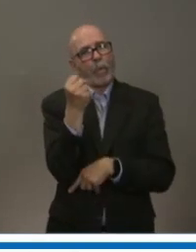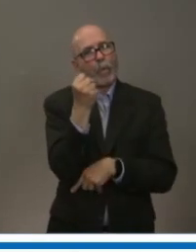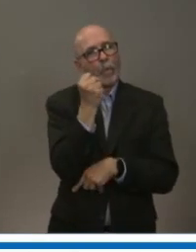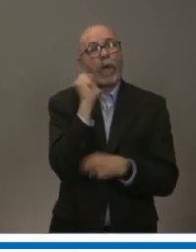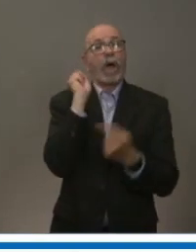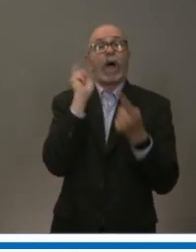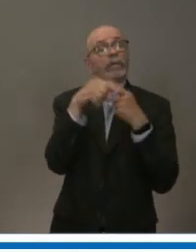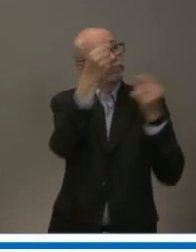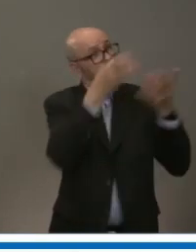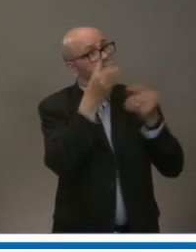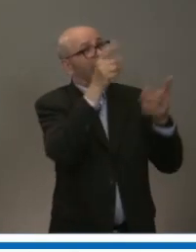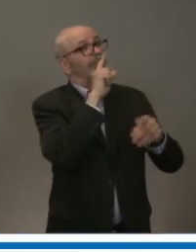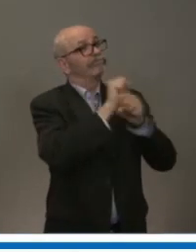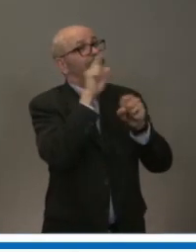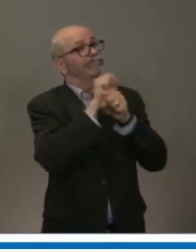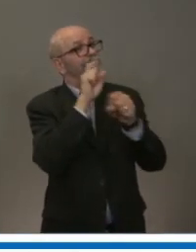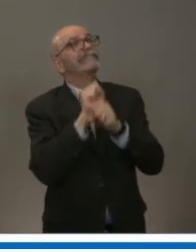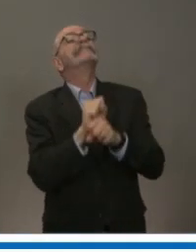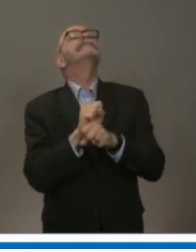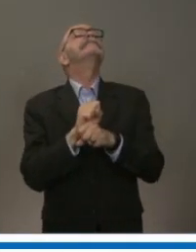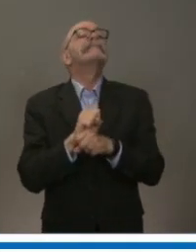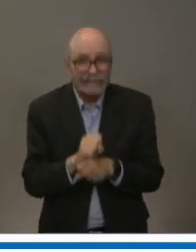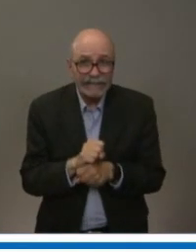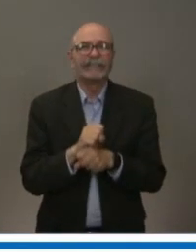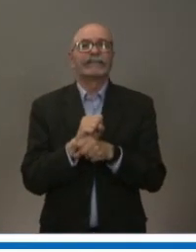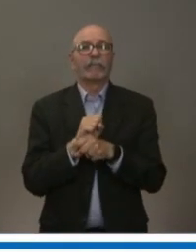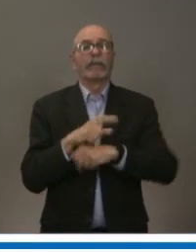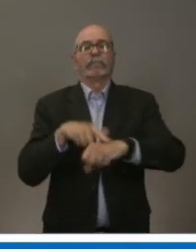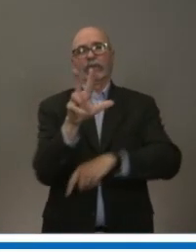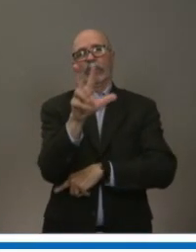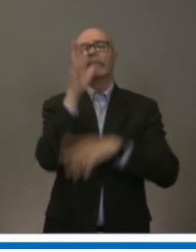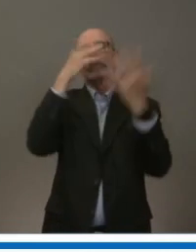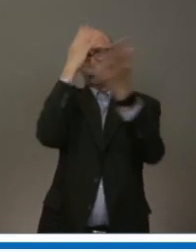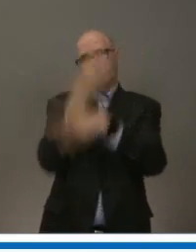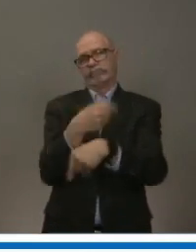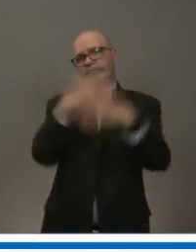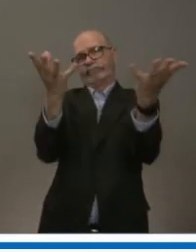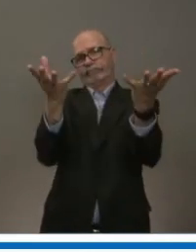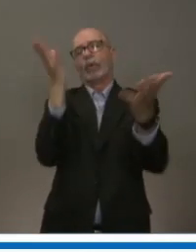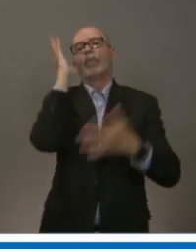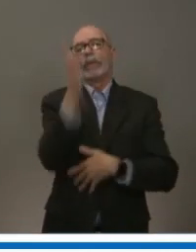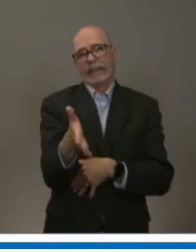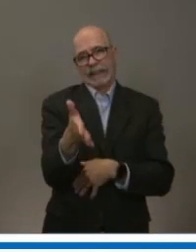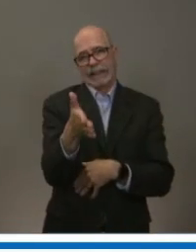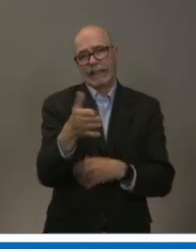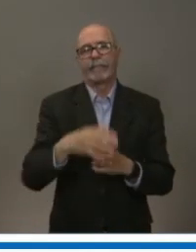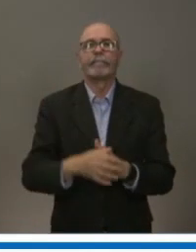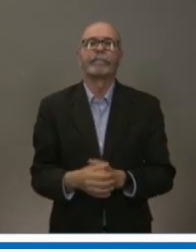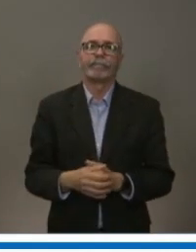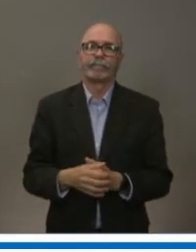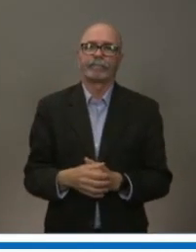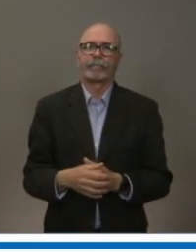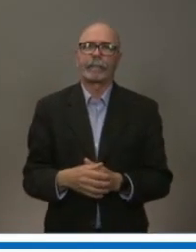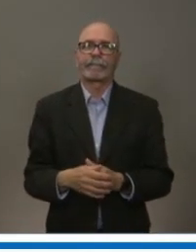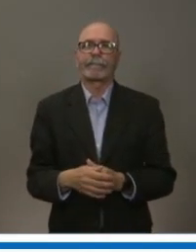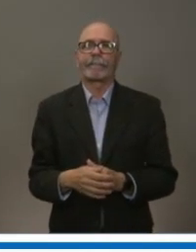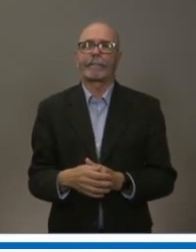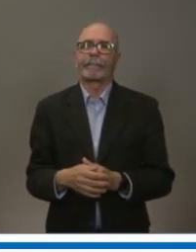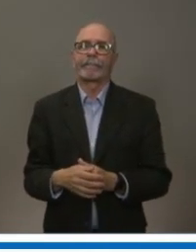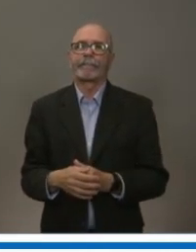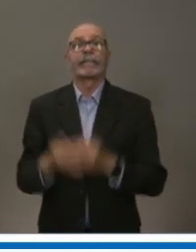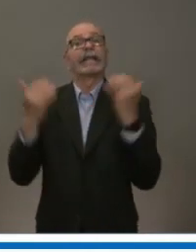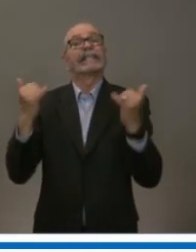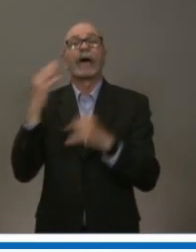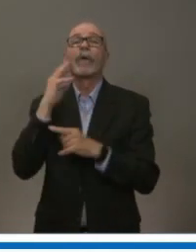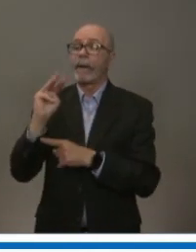numbers in the next day. I'm focusing on this because it's important that we don't, and I think the media has to understand this